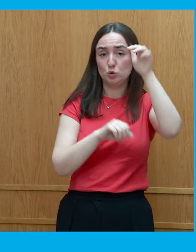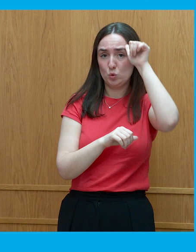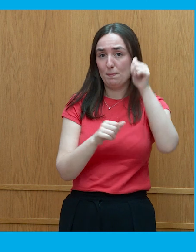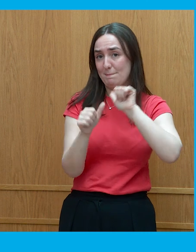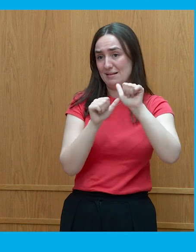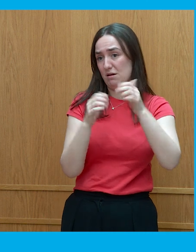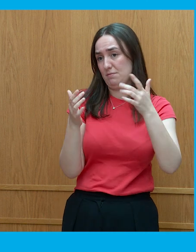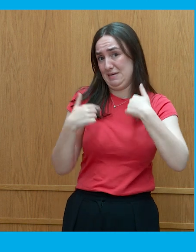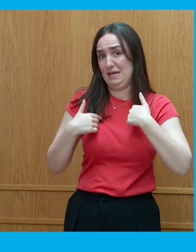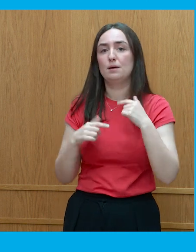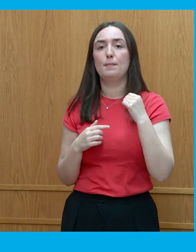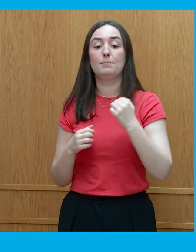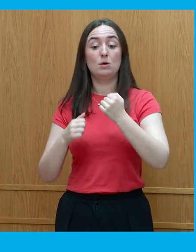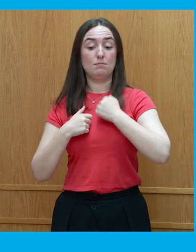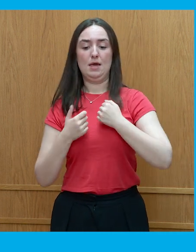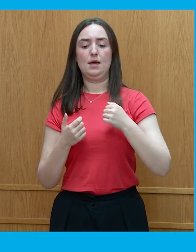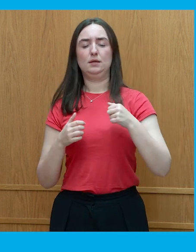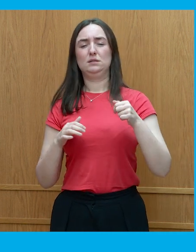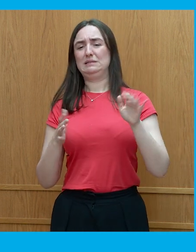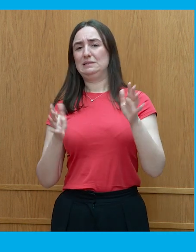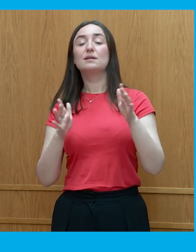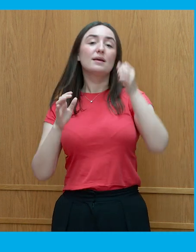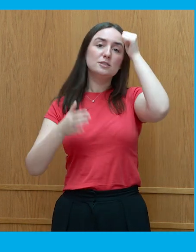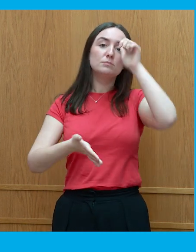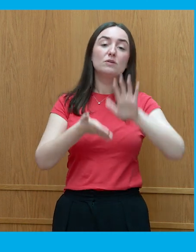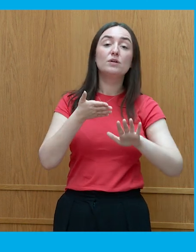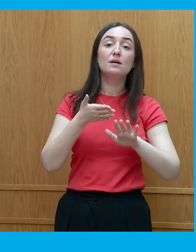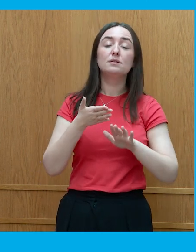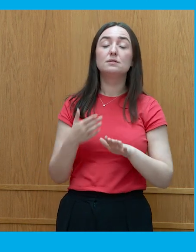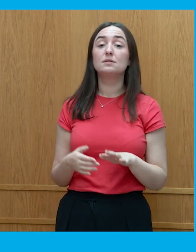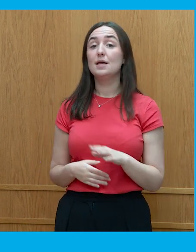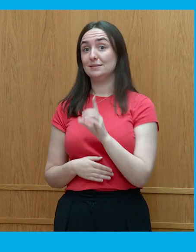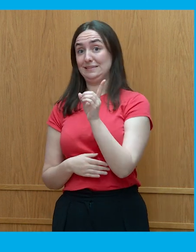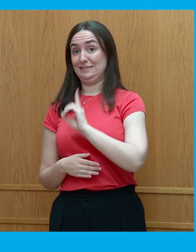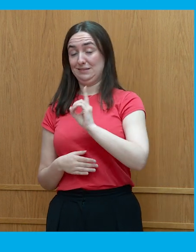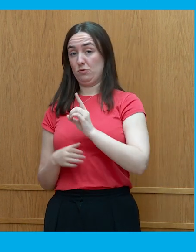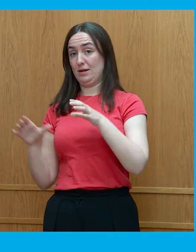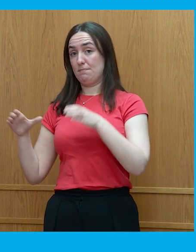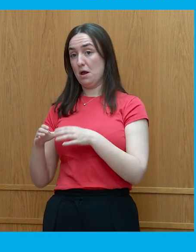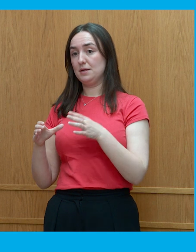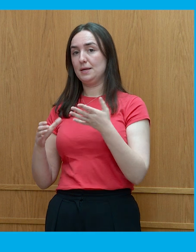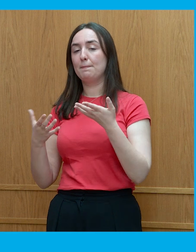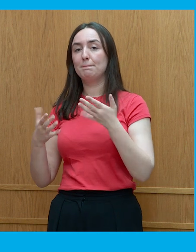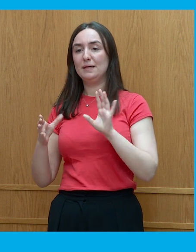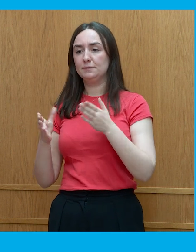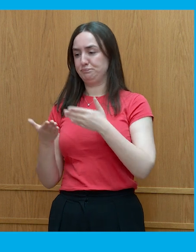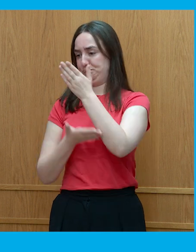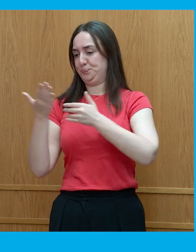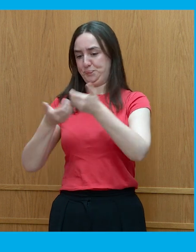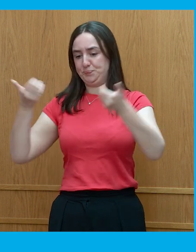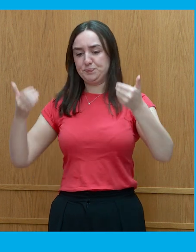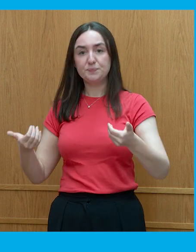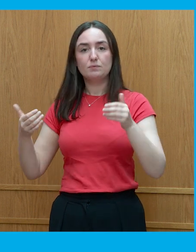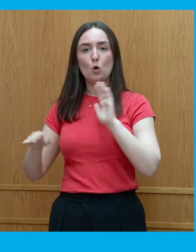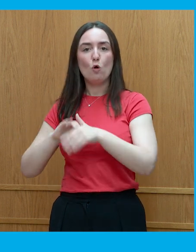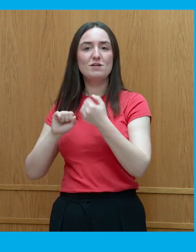my sort of general experience, whilst the Democratic Party, it has divided them, and it's, you